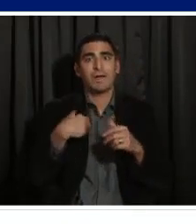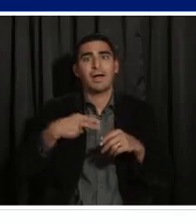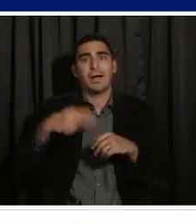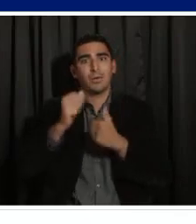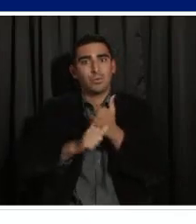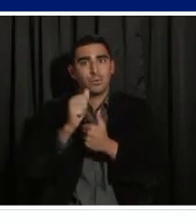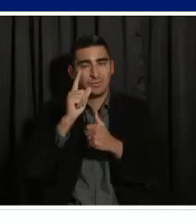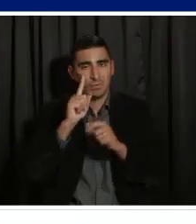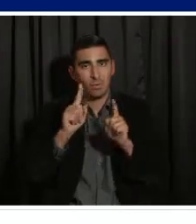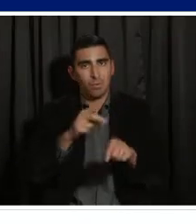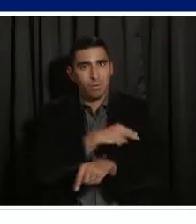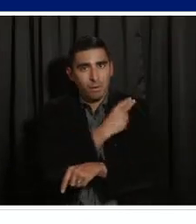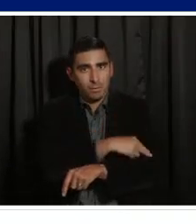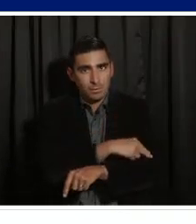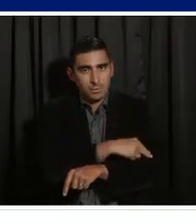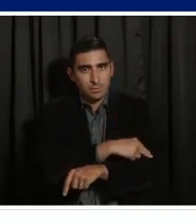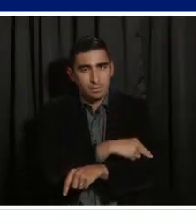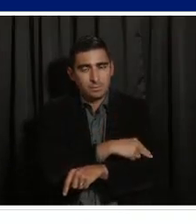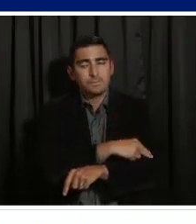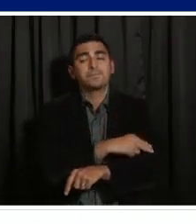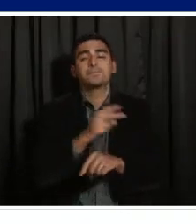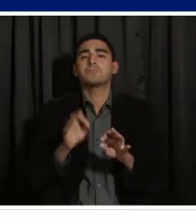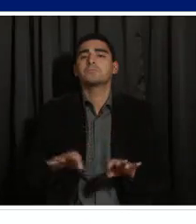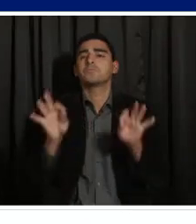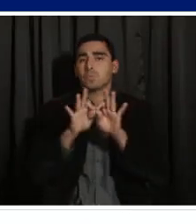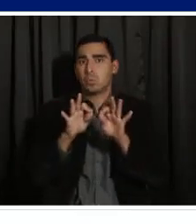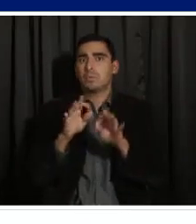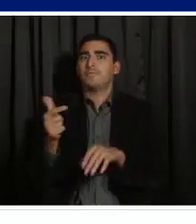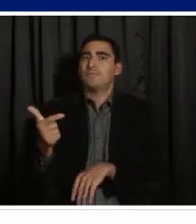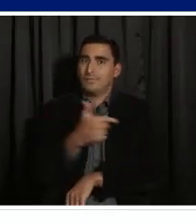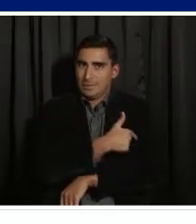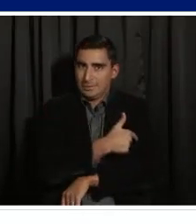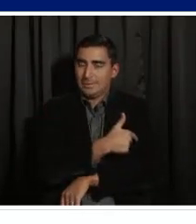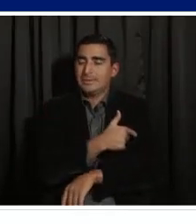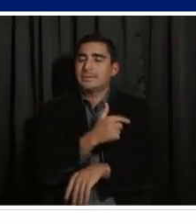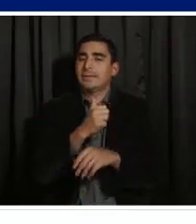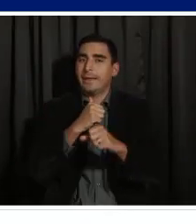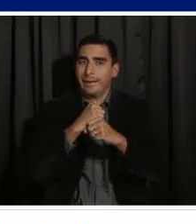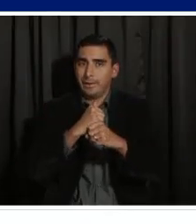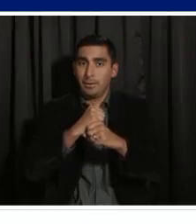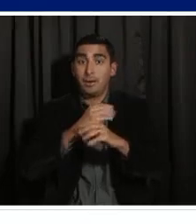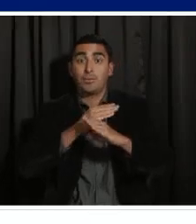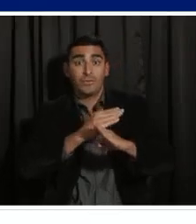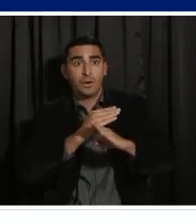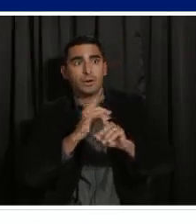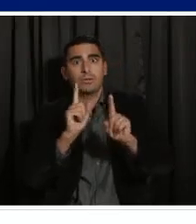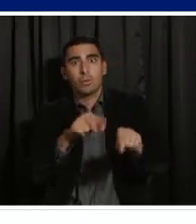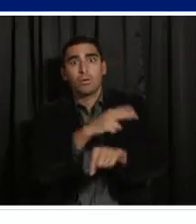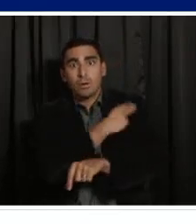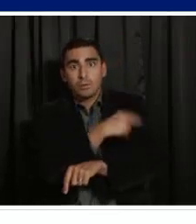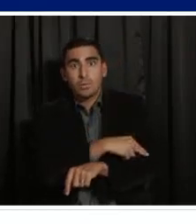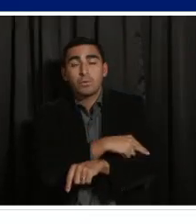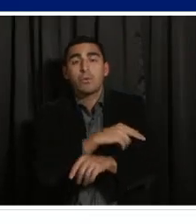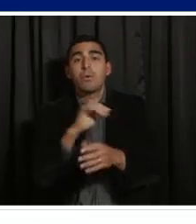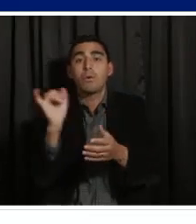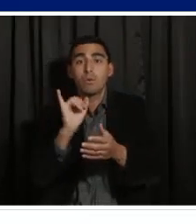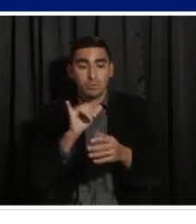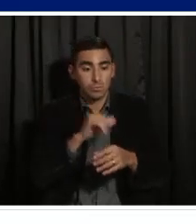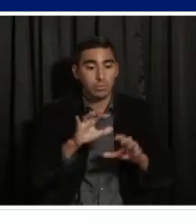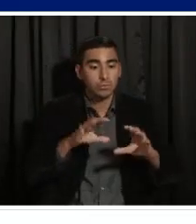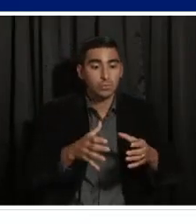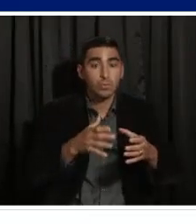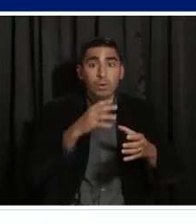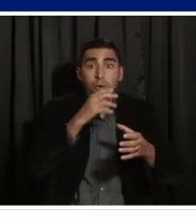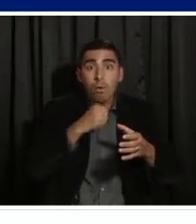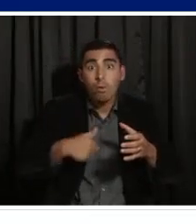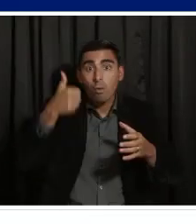hospitalization. So again, important reminder of the importance of vaccination preventing hospitalization, and again, for those older age groups where we see that smaller